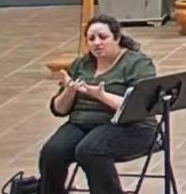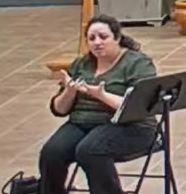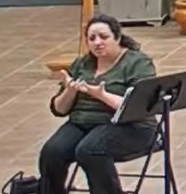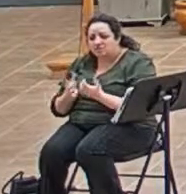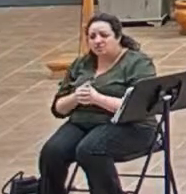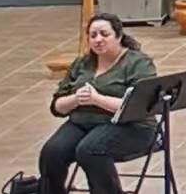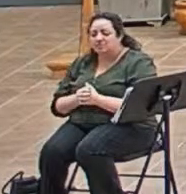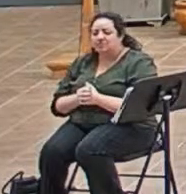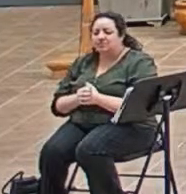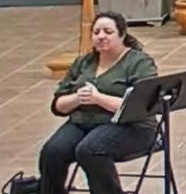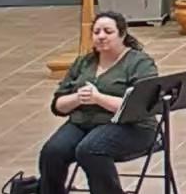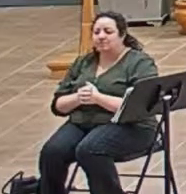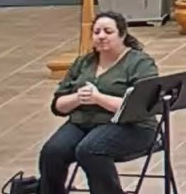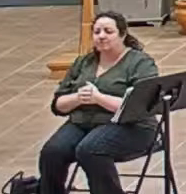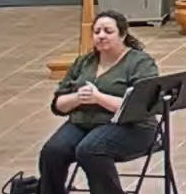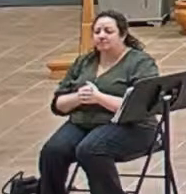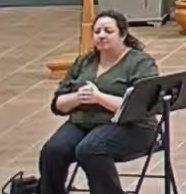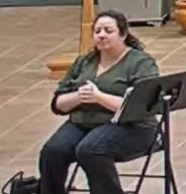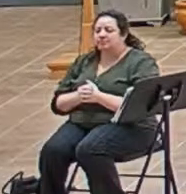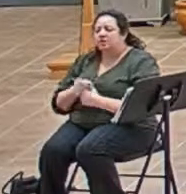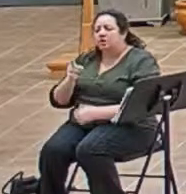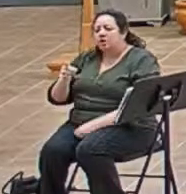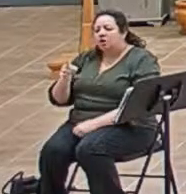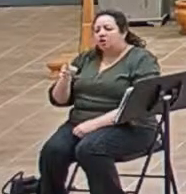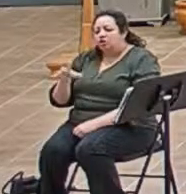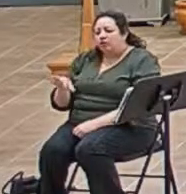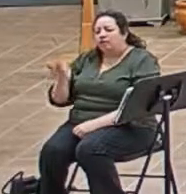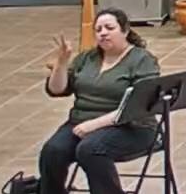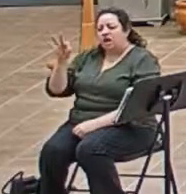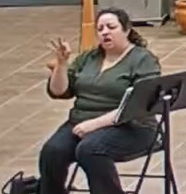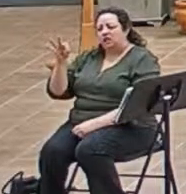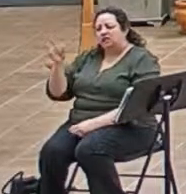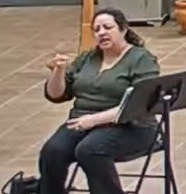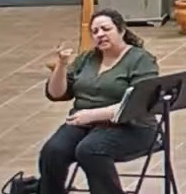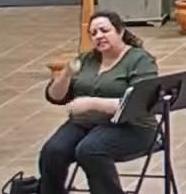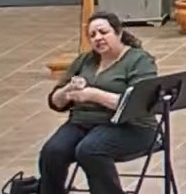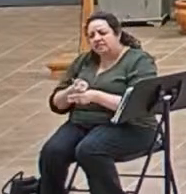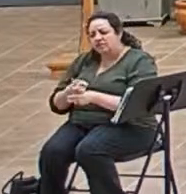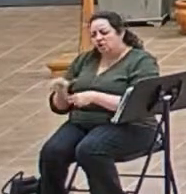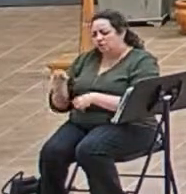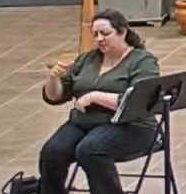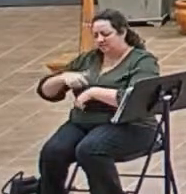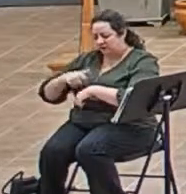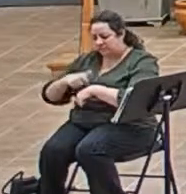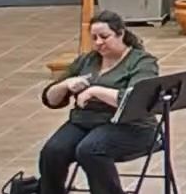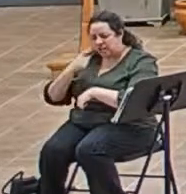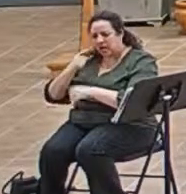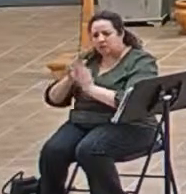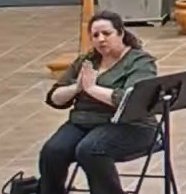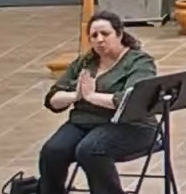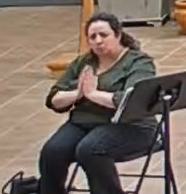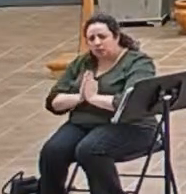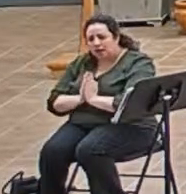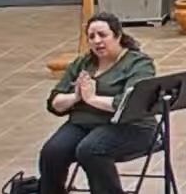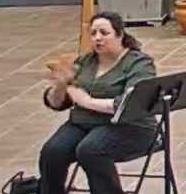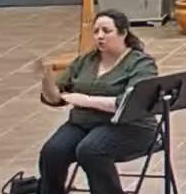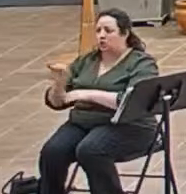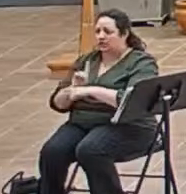You ever find it difficult in life to find time to pray? Your days are so busy,